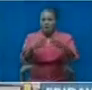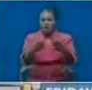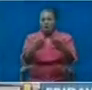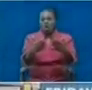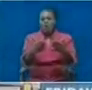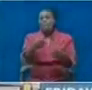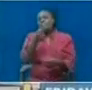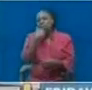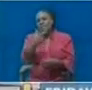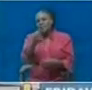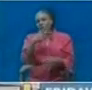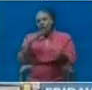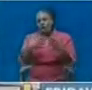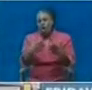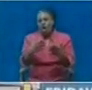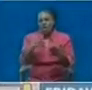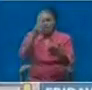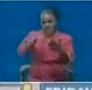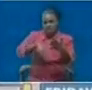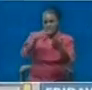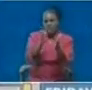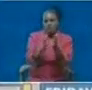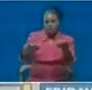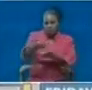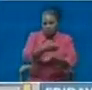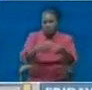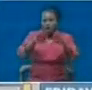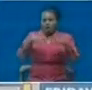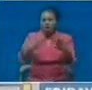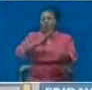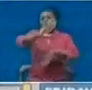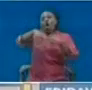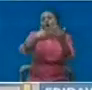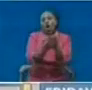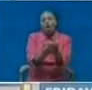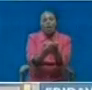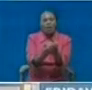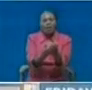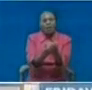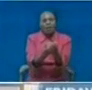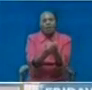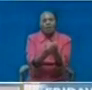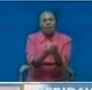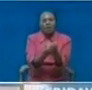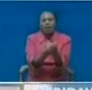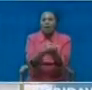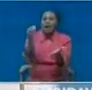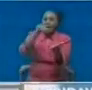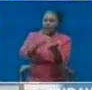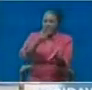physiology and medicine? Is it literature, peace, and economics? Or is it all of the above? Can you read the choices